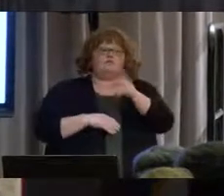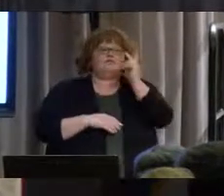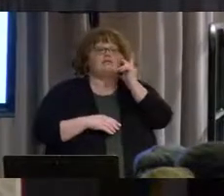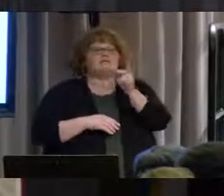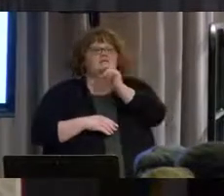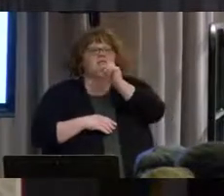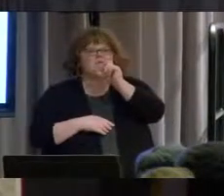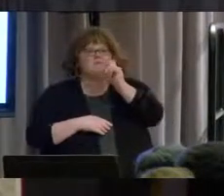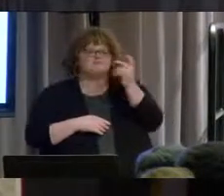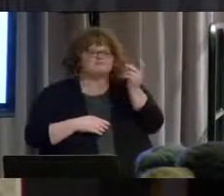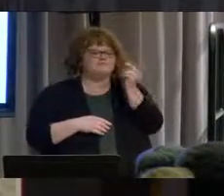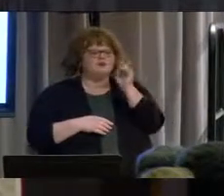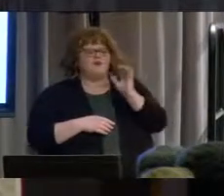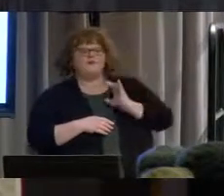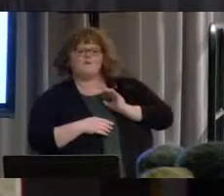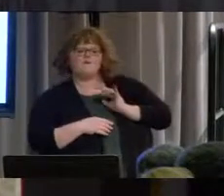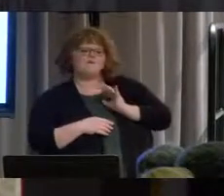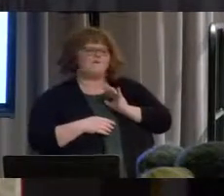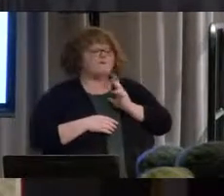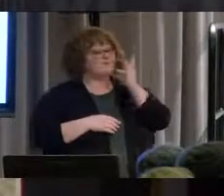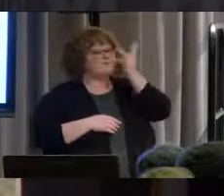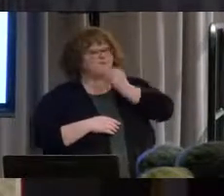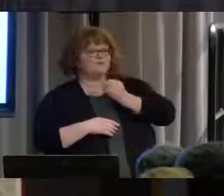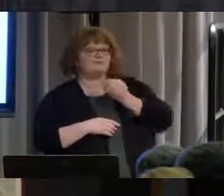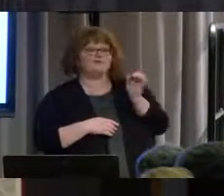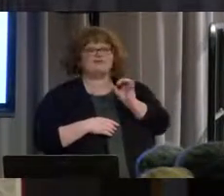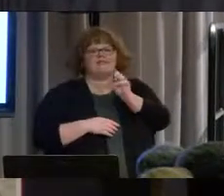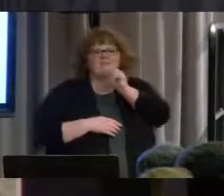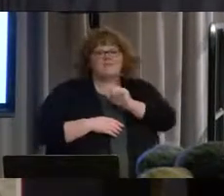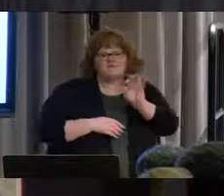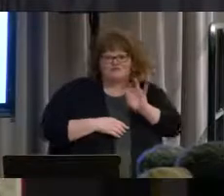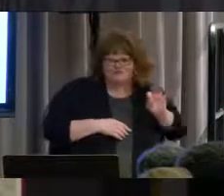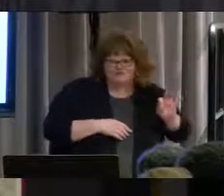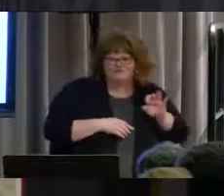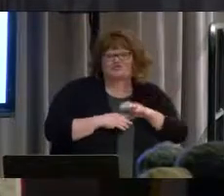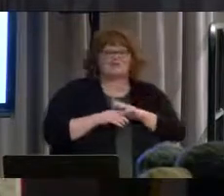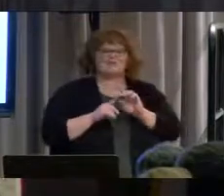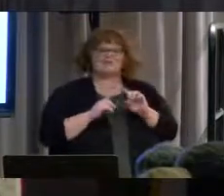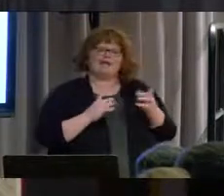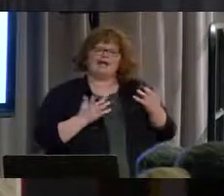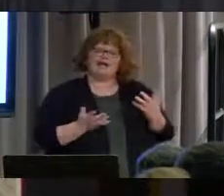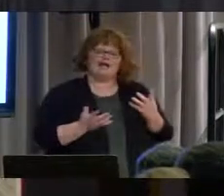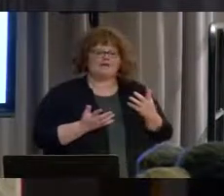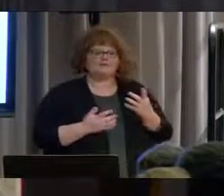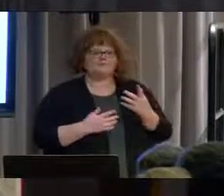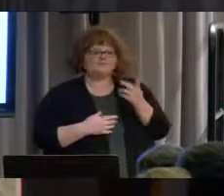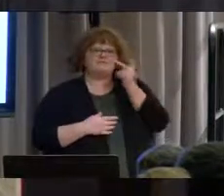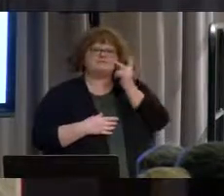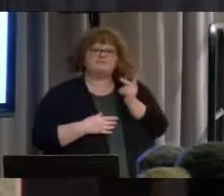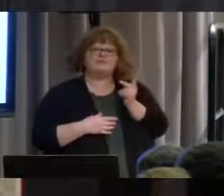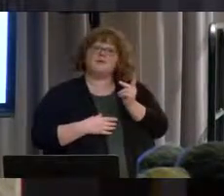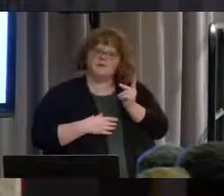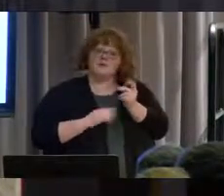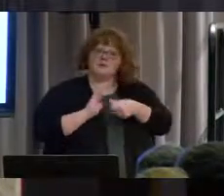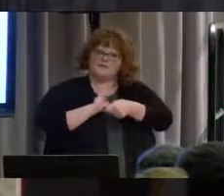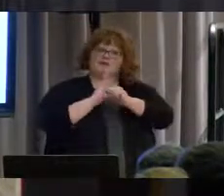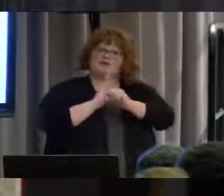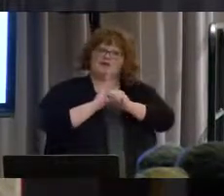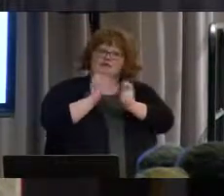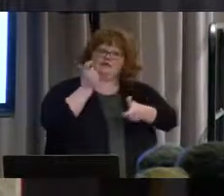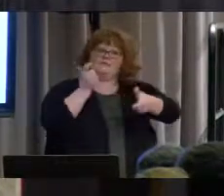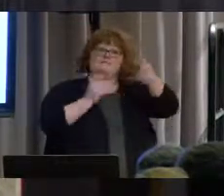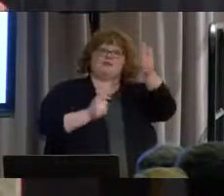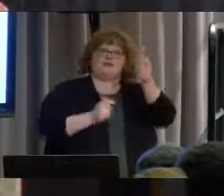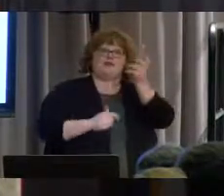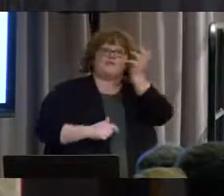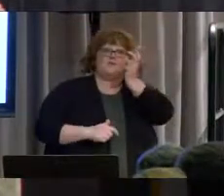that somebody left in the middle of our city. You know, they're just kind of, well, it seemed like a good idea. Sometimes they're impressive, but and